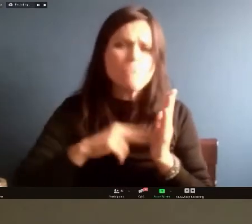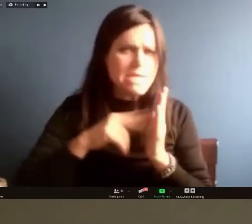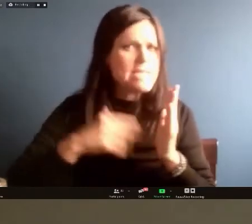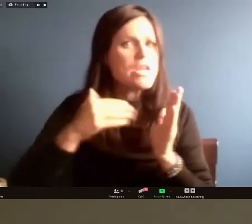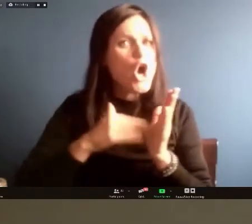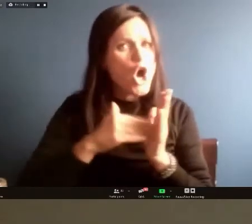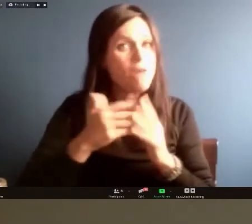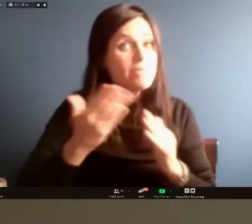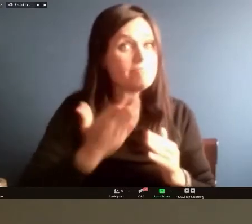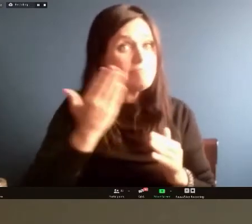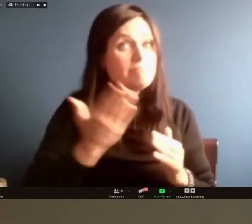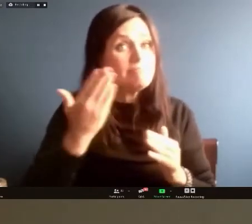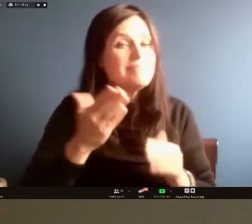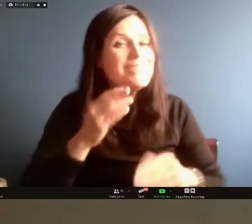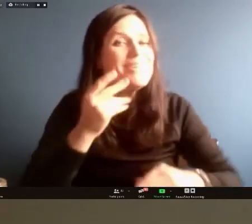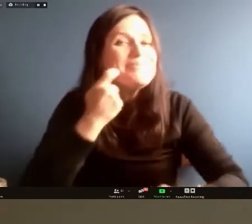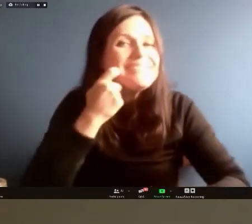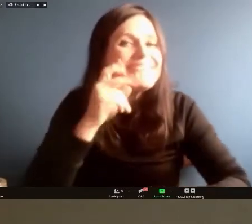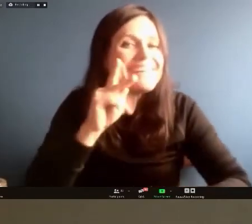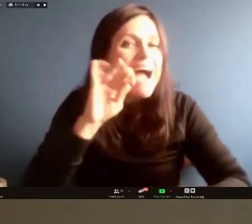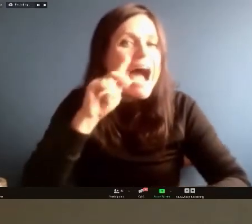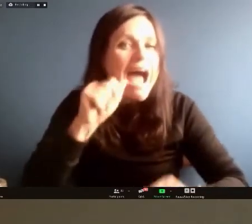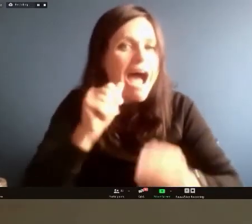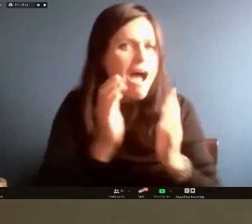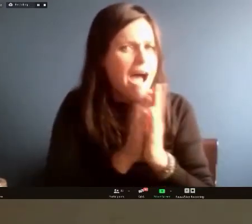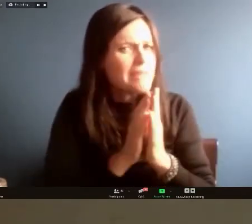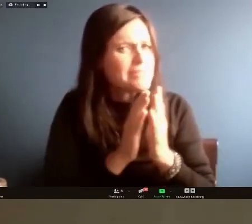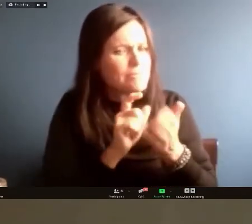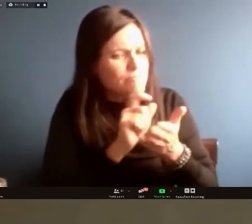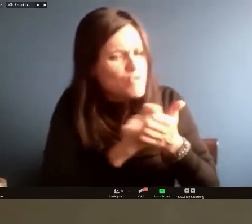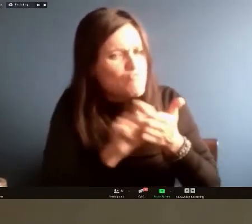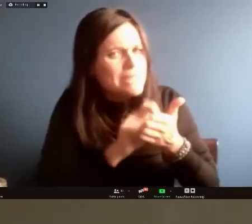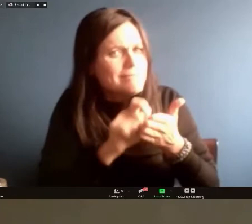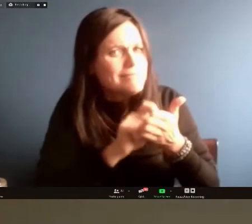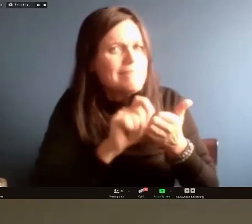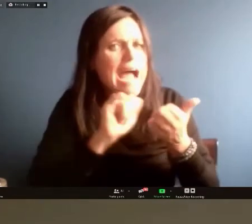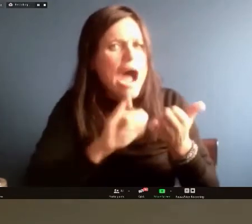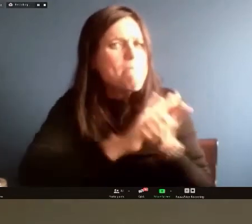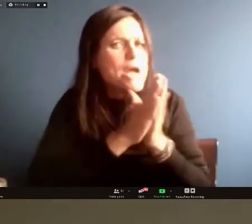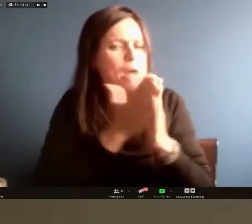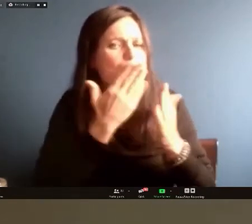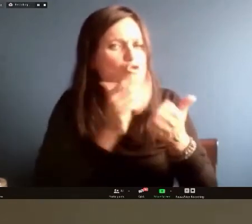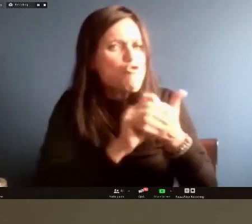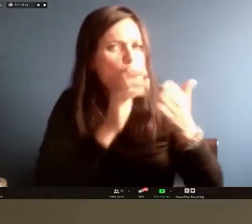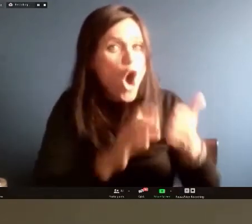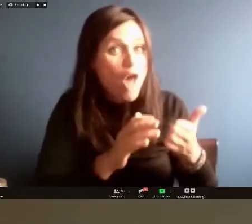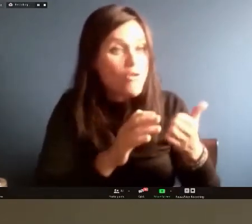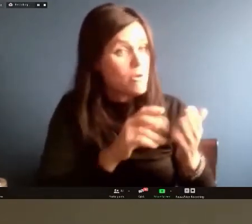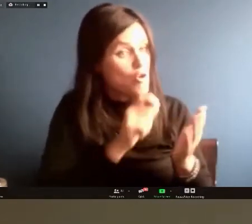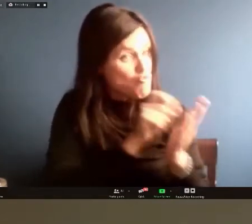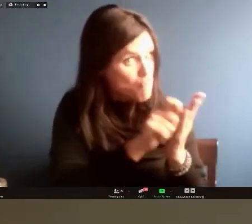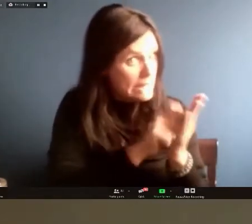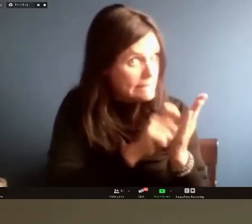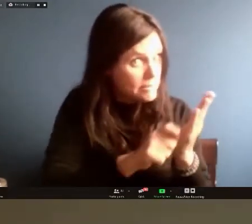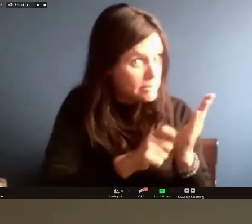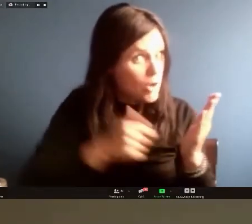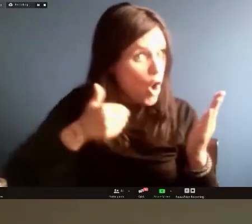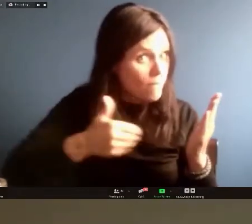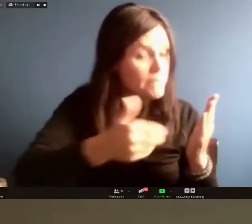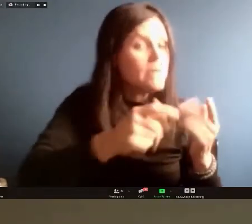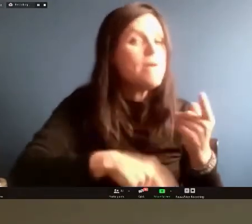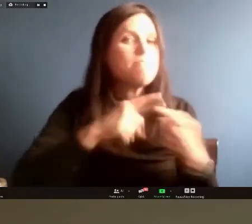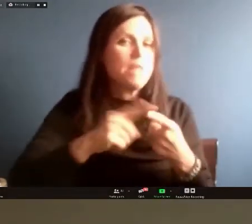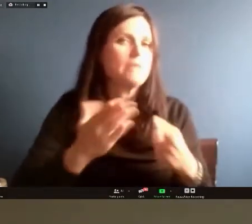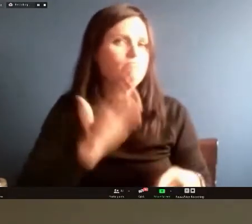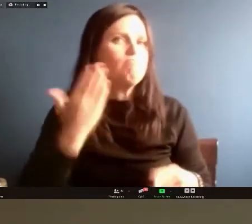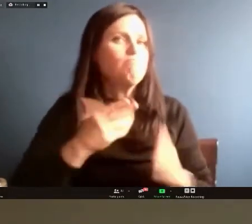thing I would say to Kaya, who was asking about writing. If you want to write, you also have to read. You have to be a big reader. You have to be curious.